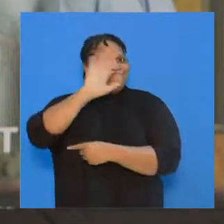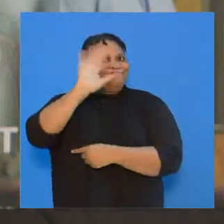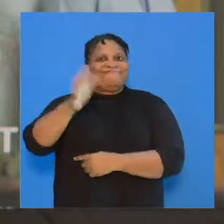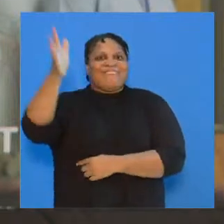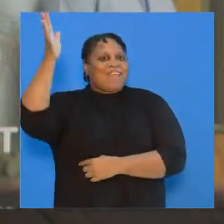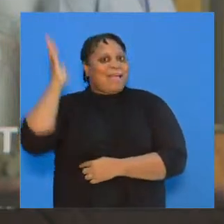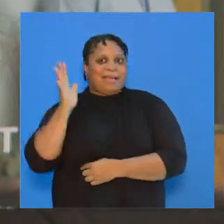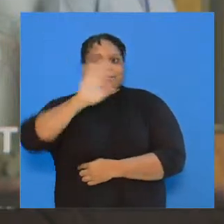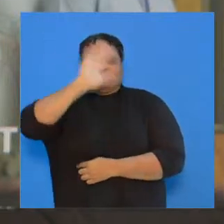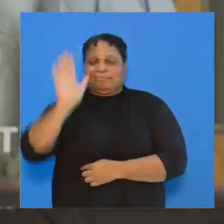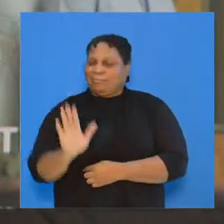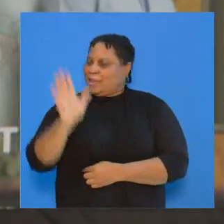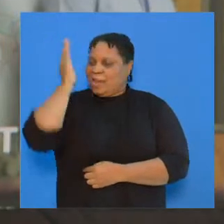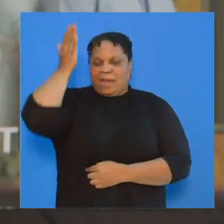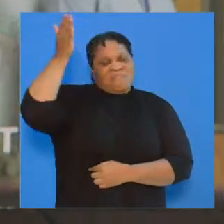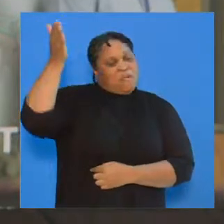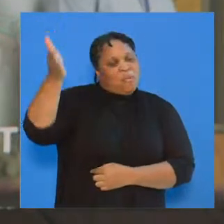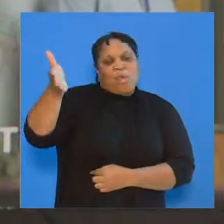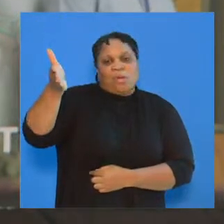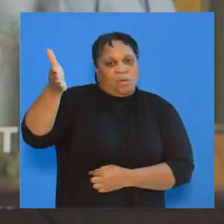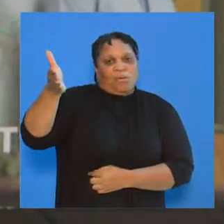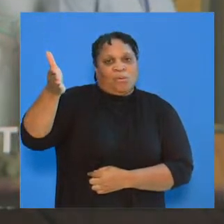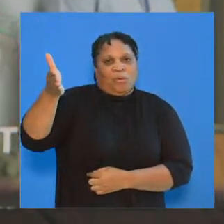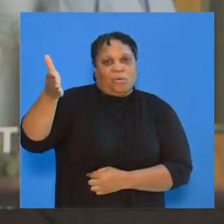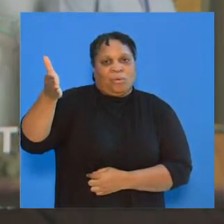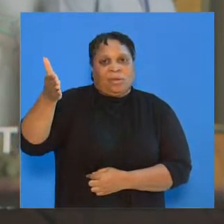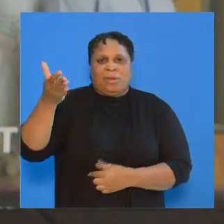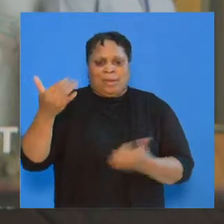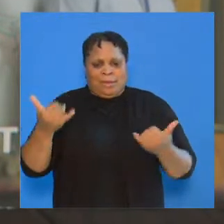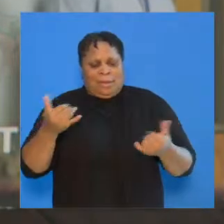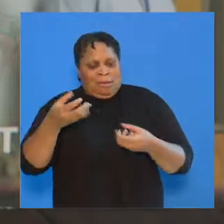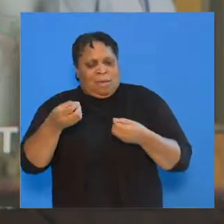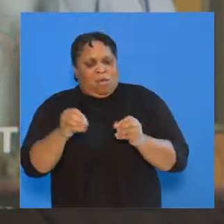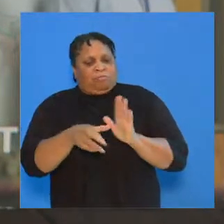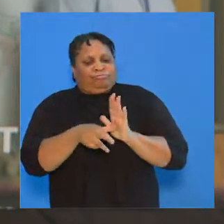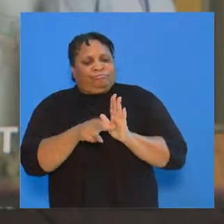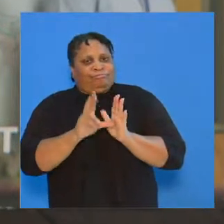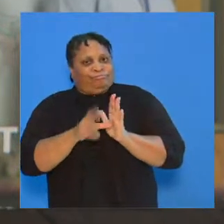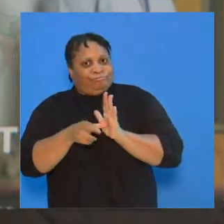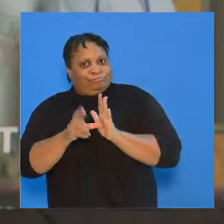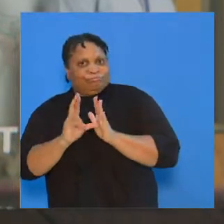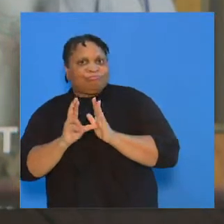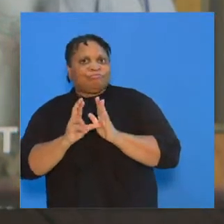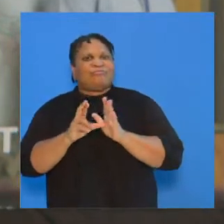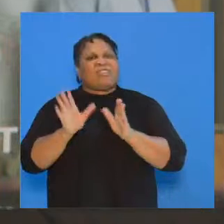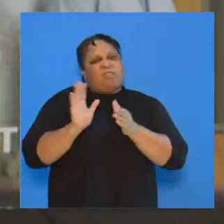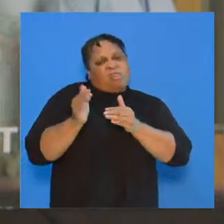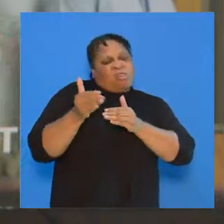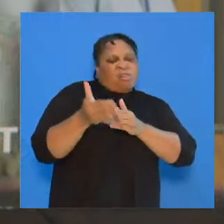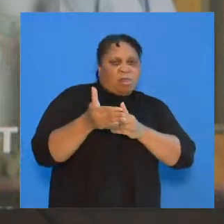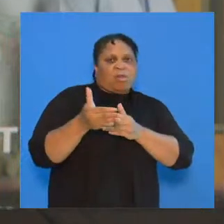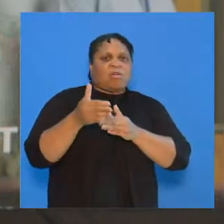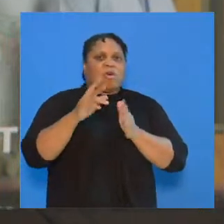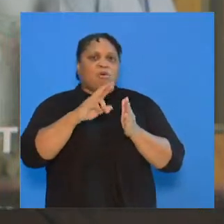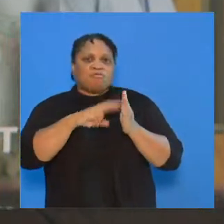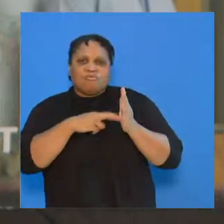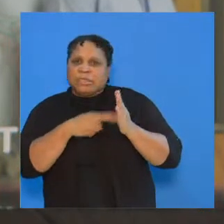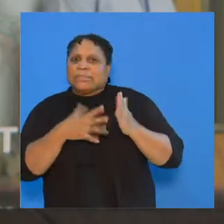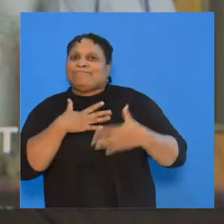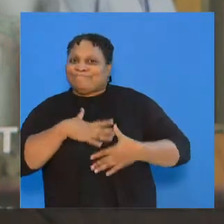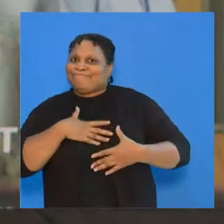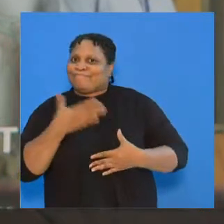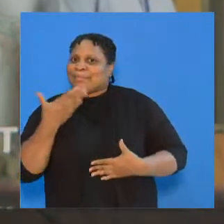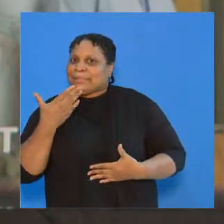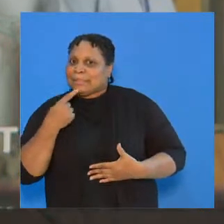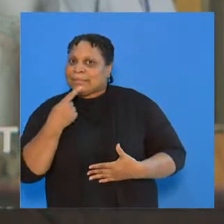and it never will. My office has reviewed the CURB Racial Justice Platform previously, and I'm pleased to say that